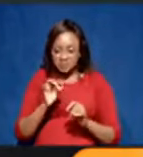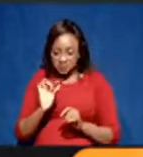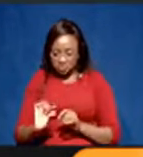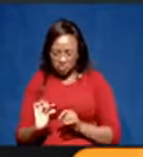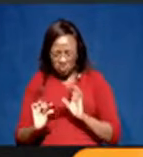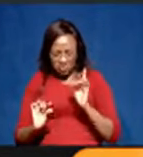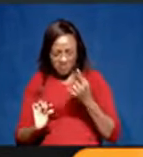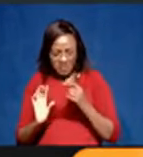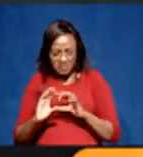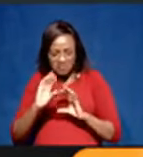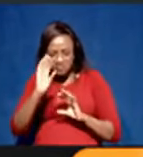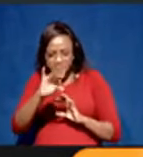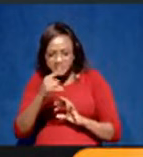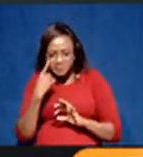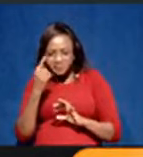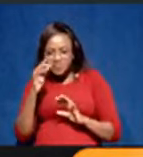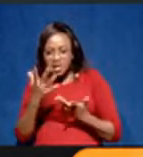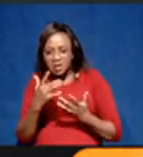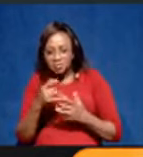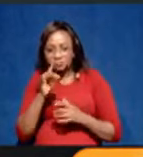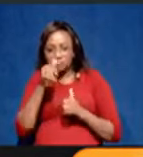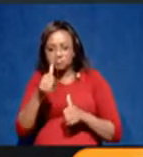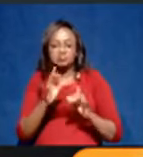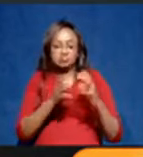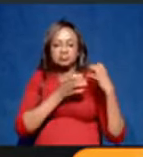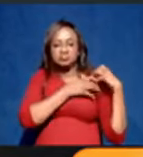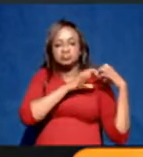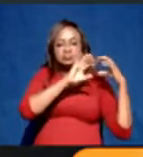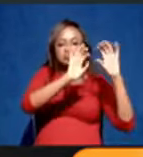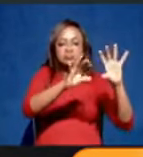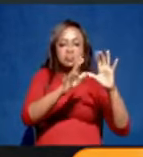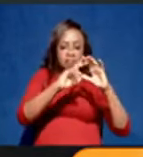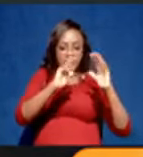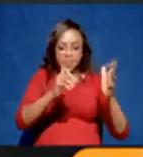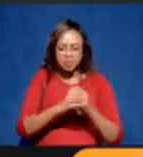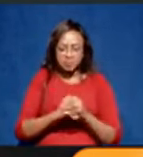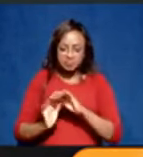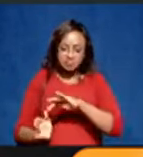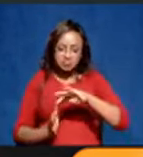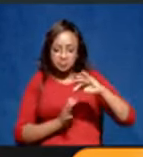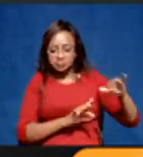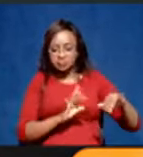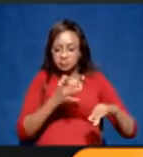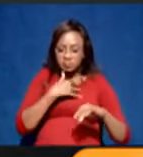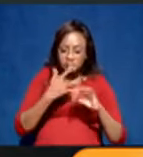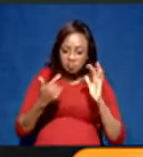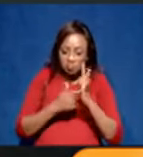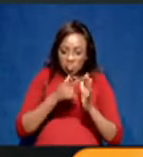just want you to set the record straight with this medical equipment leasing project,